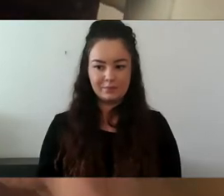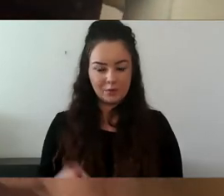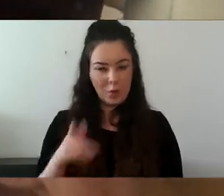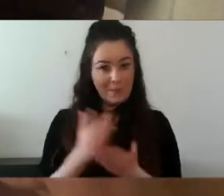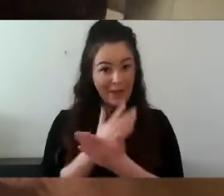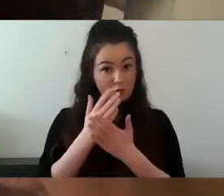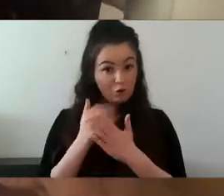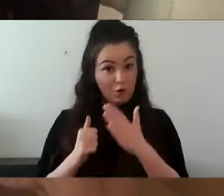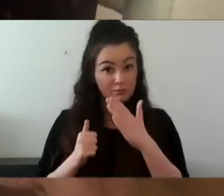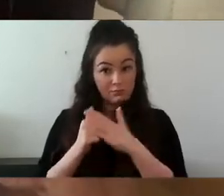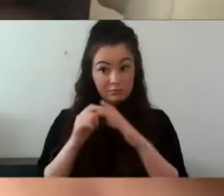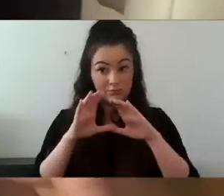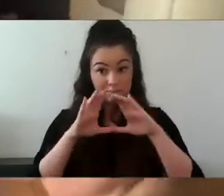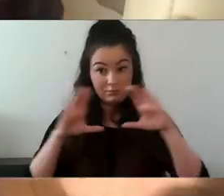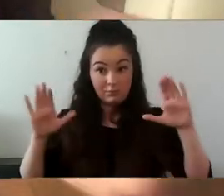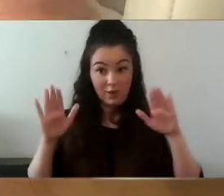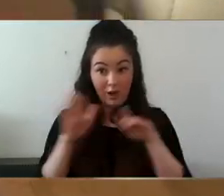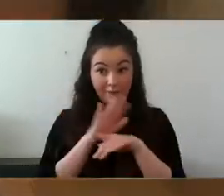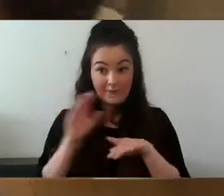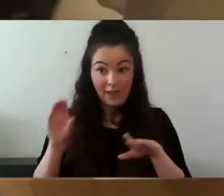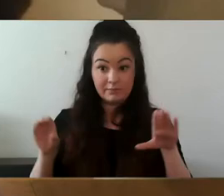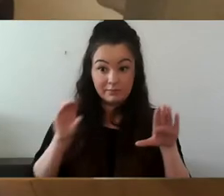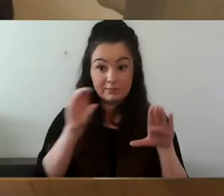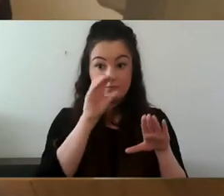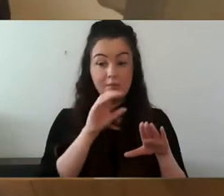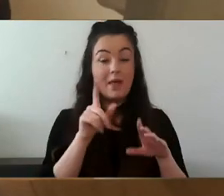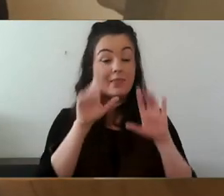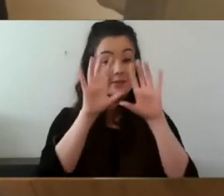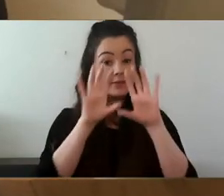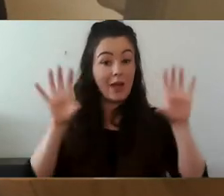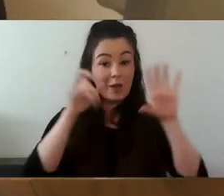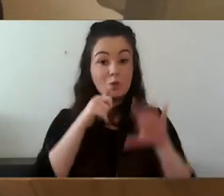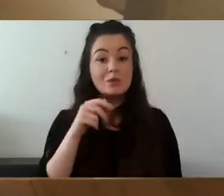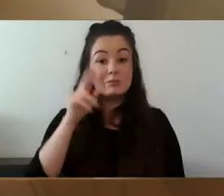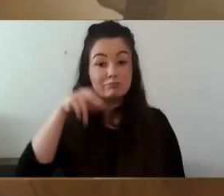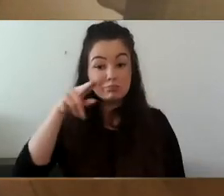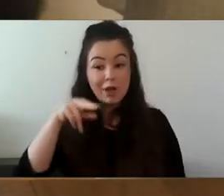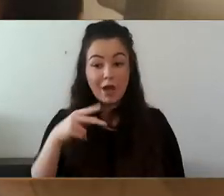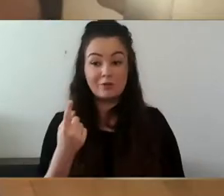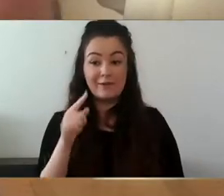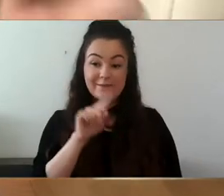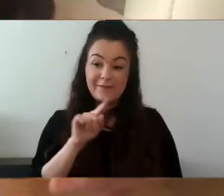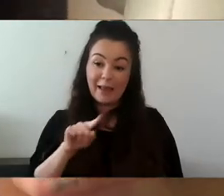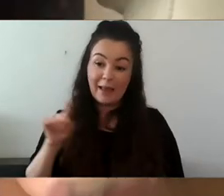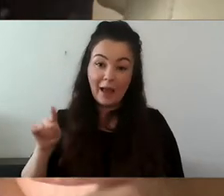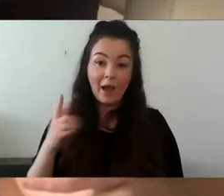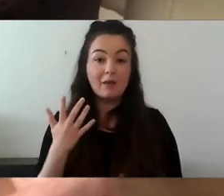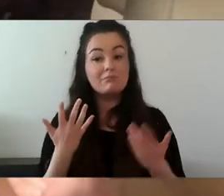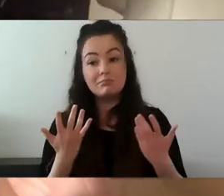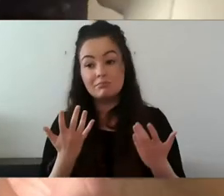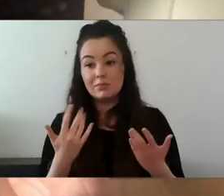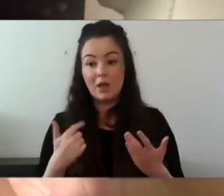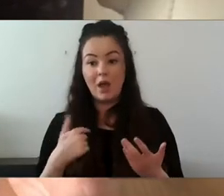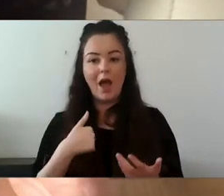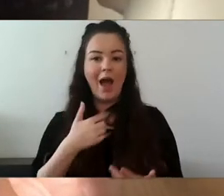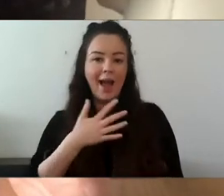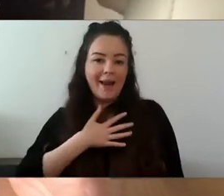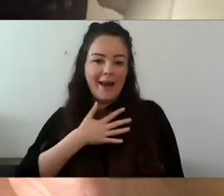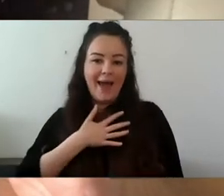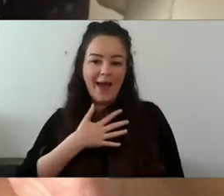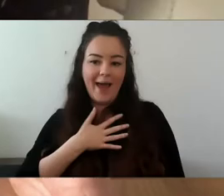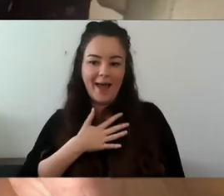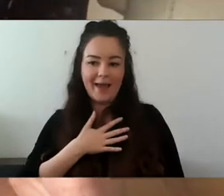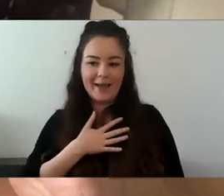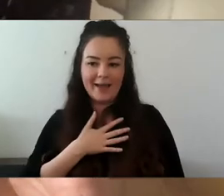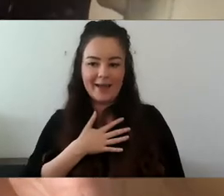There we go, going right up to the edges of the masking tape. And again, with the sky, you can use a brush, you can use your finger if you prefer. I